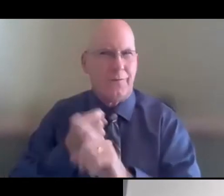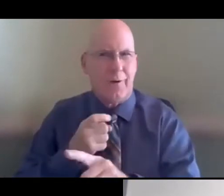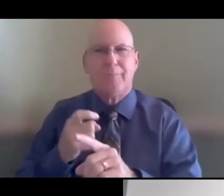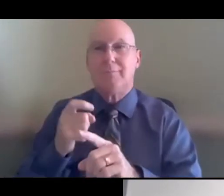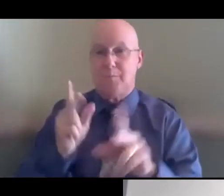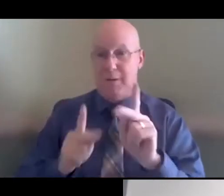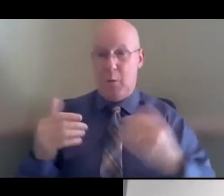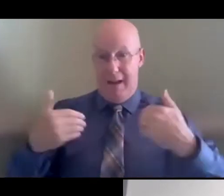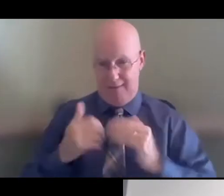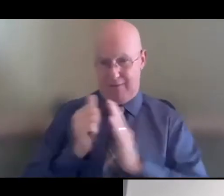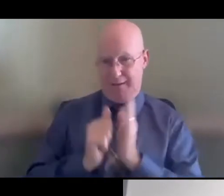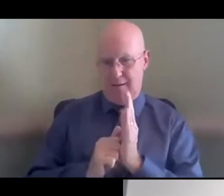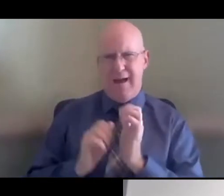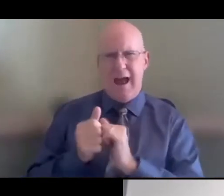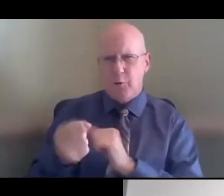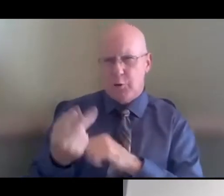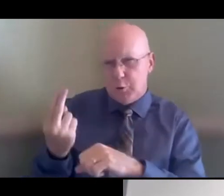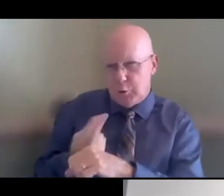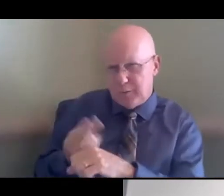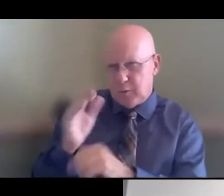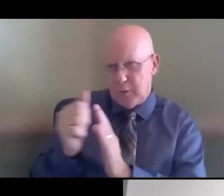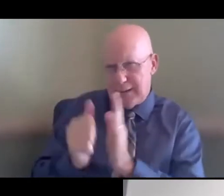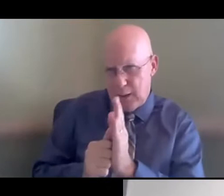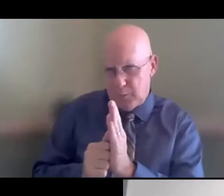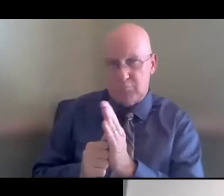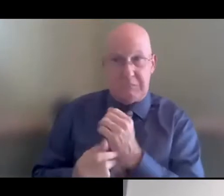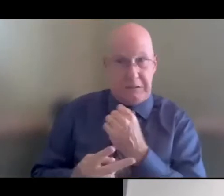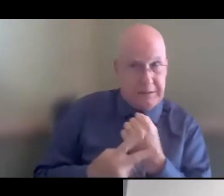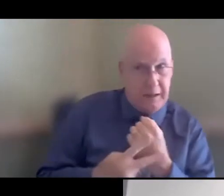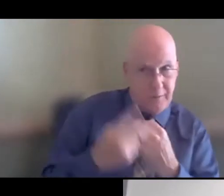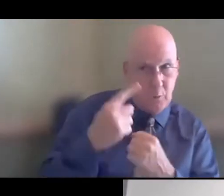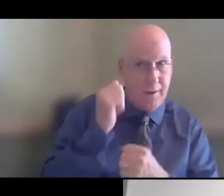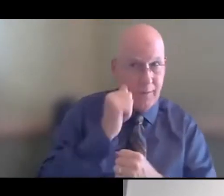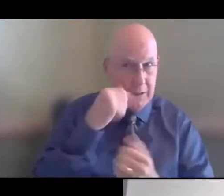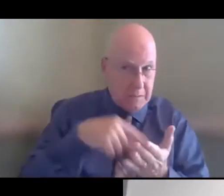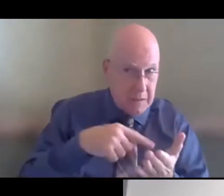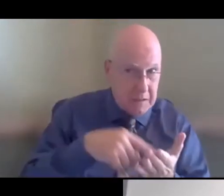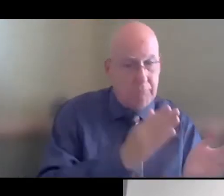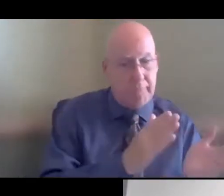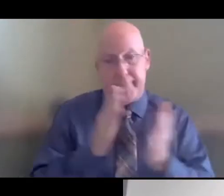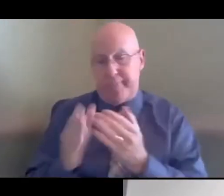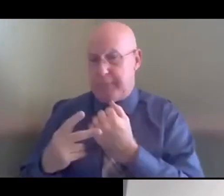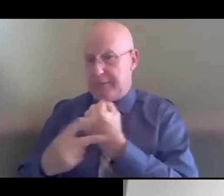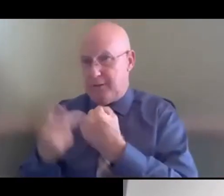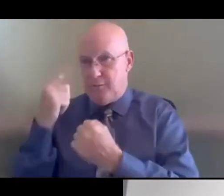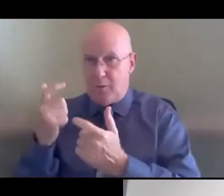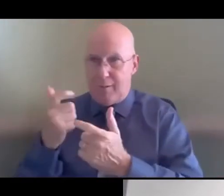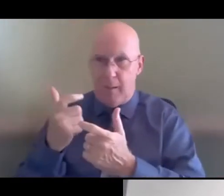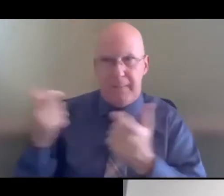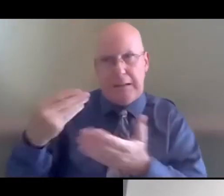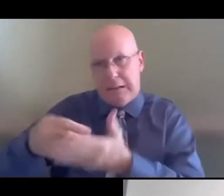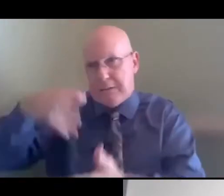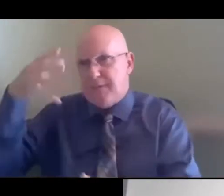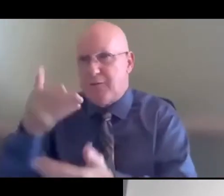themselves how they are utilizing their accounts. Are they saving for everyday expenses? Are they saving for maybe a big ticket item? I